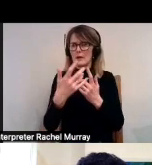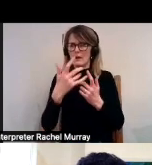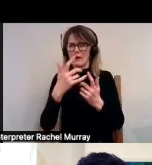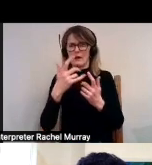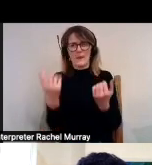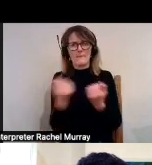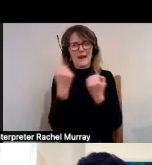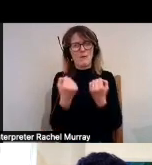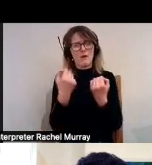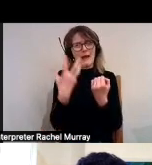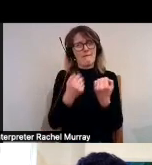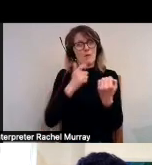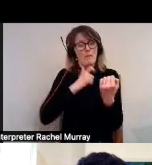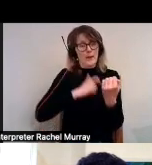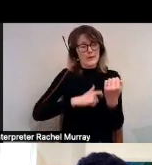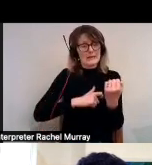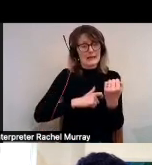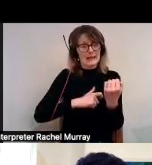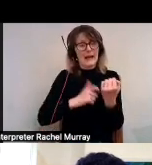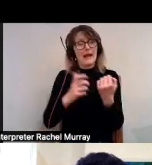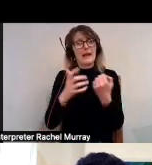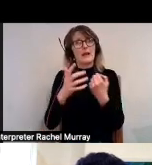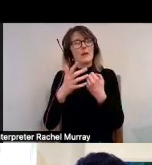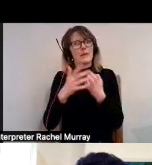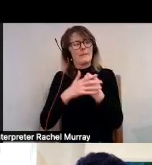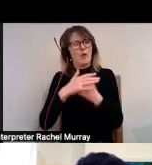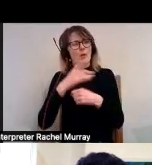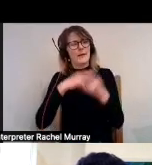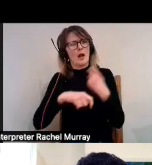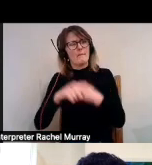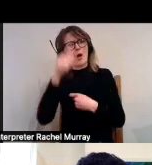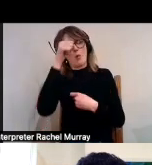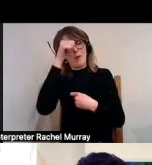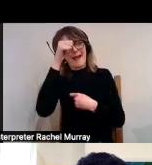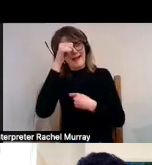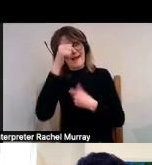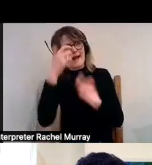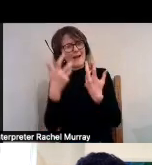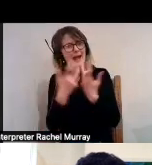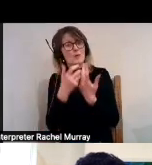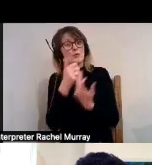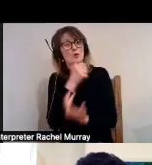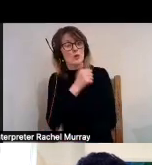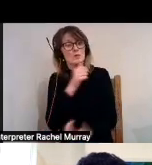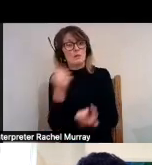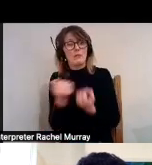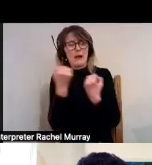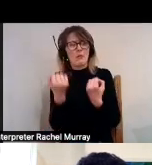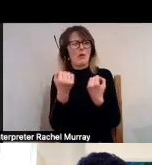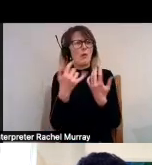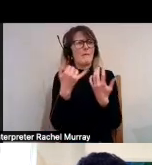more I can be aware of how I'm using it, perhaps even choosing different sources of power in